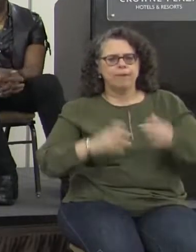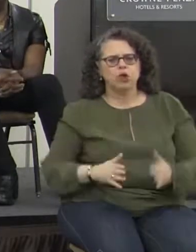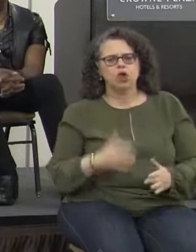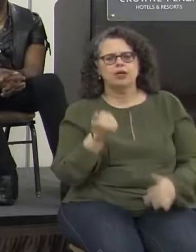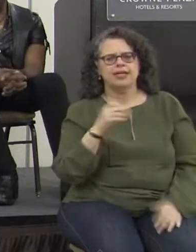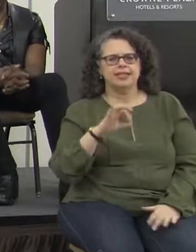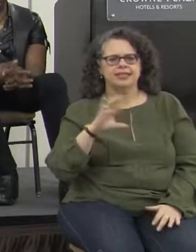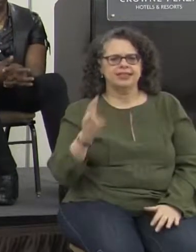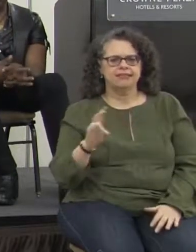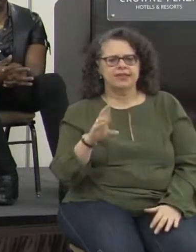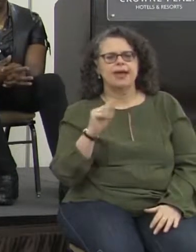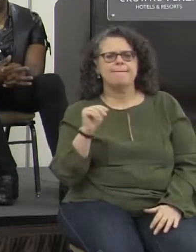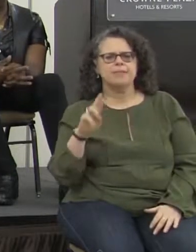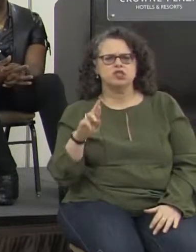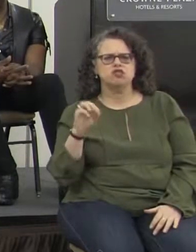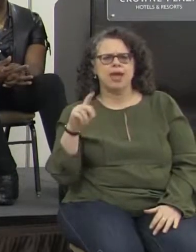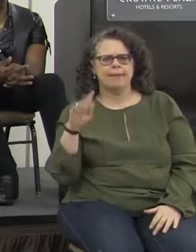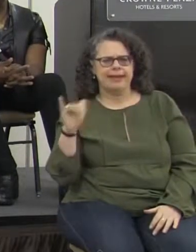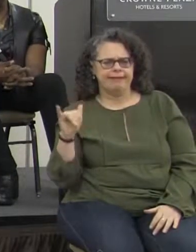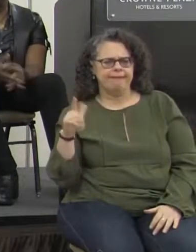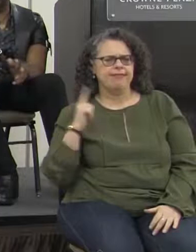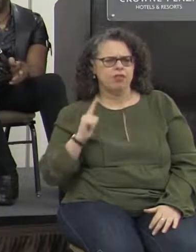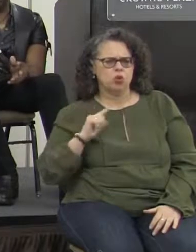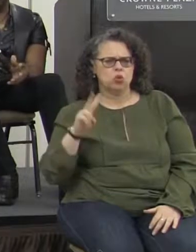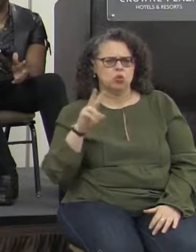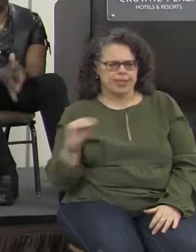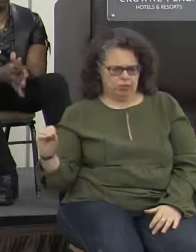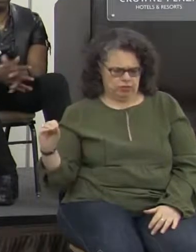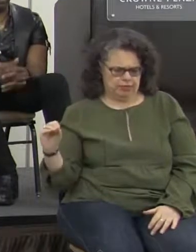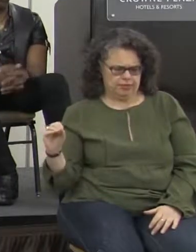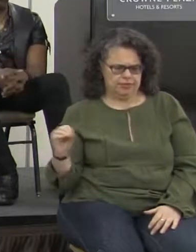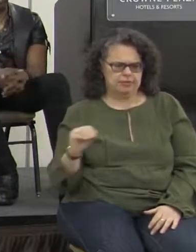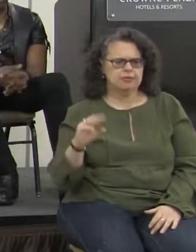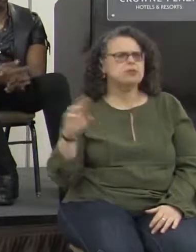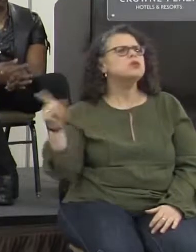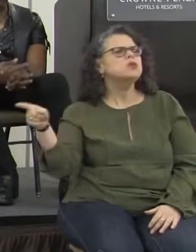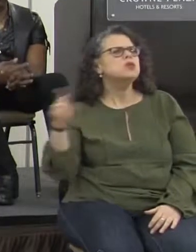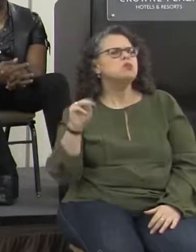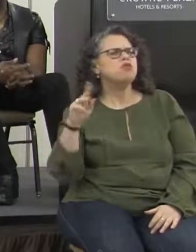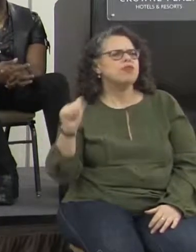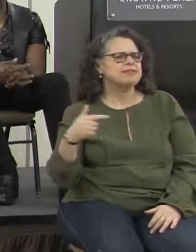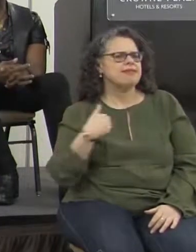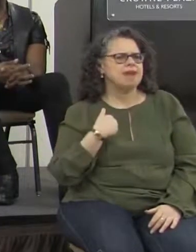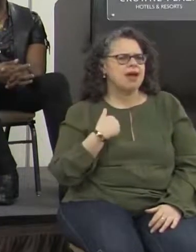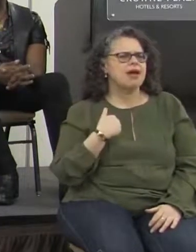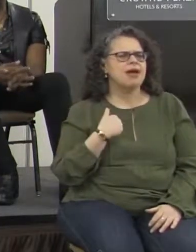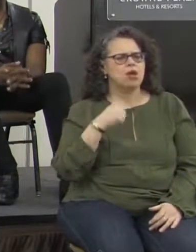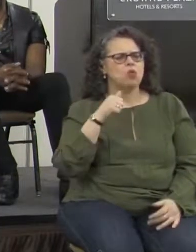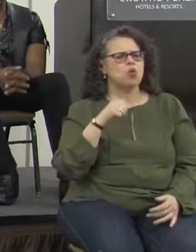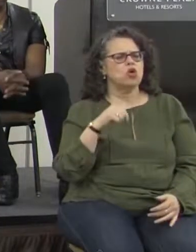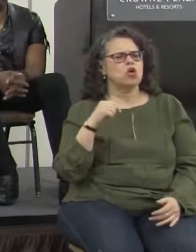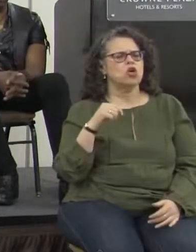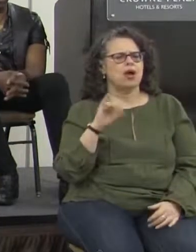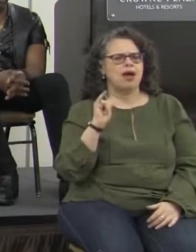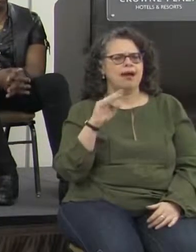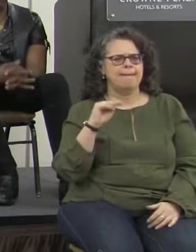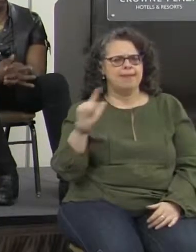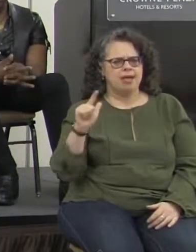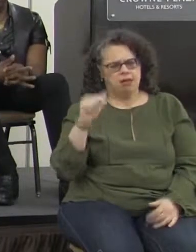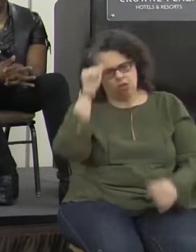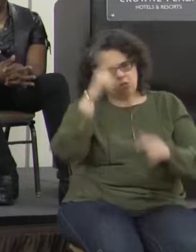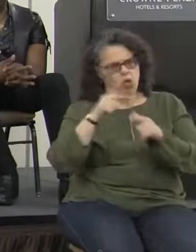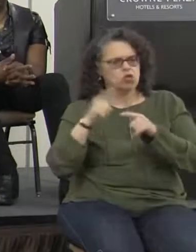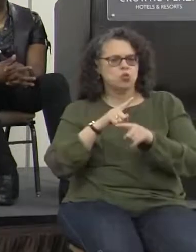1997, and Mr. Ebony Leather 2000. Mufasa and I were IML brothers from 97 when I found out about